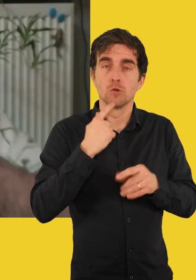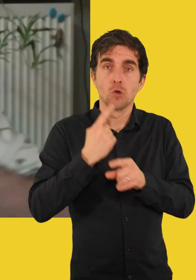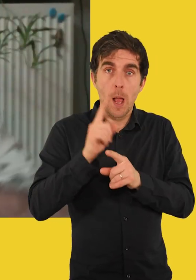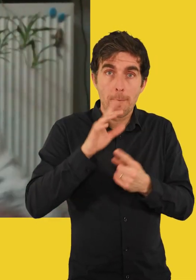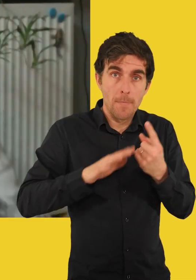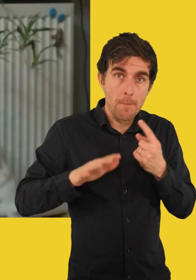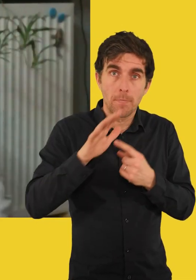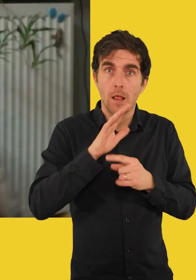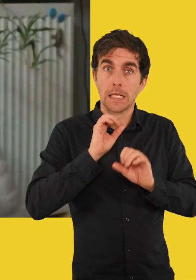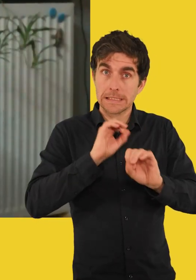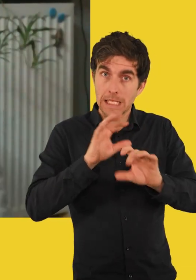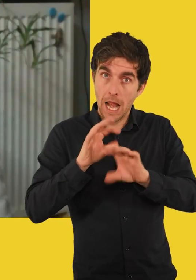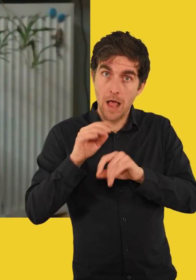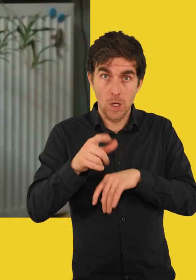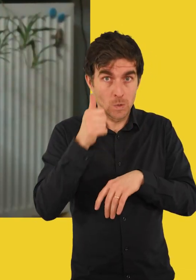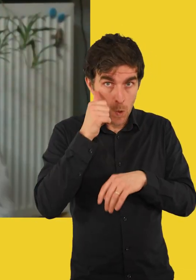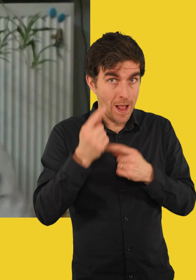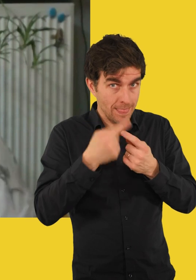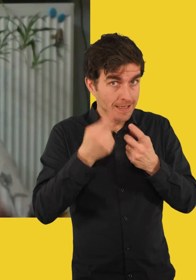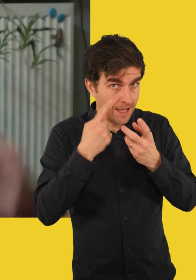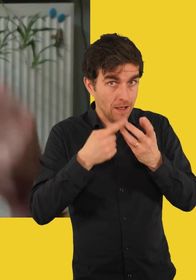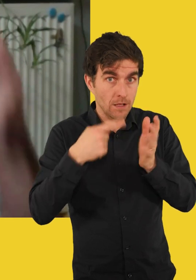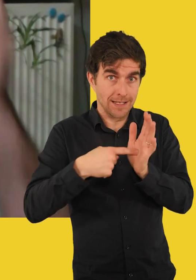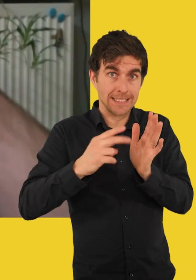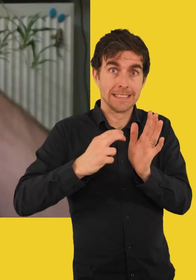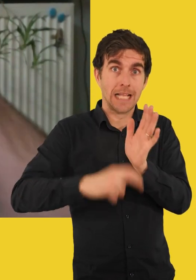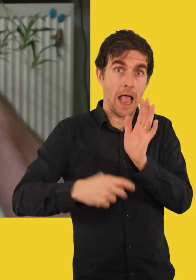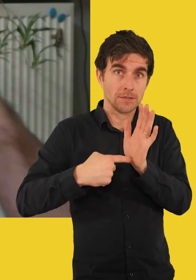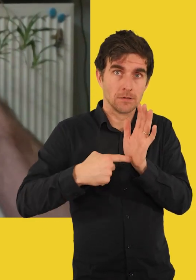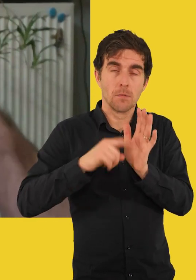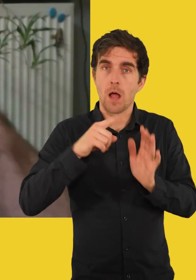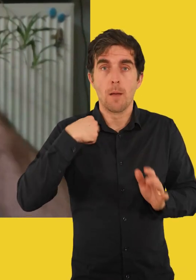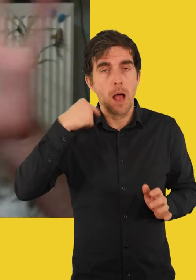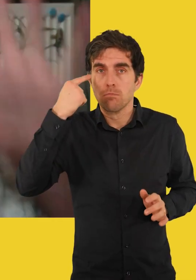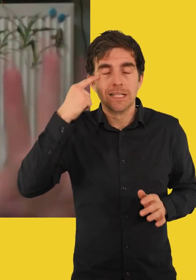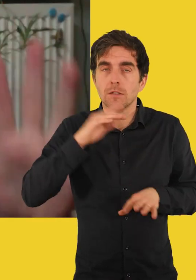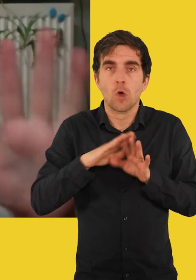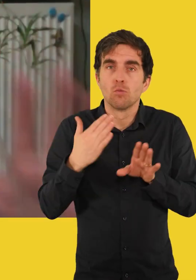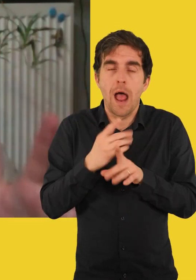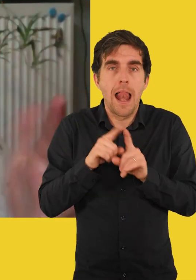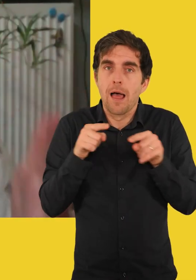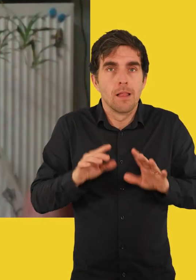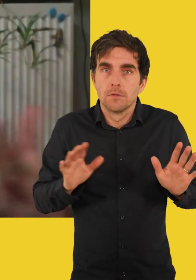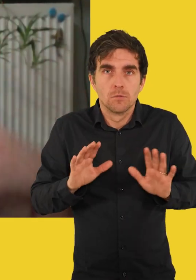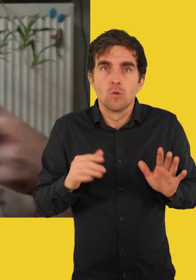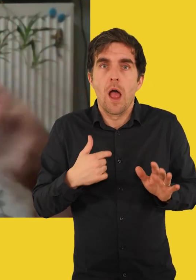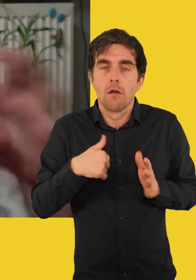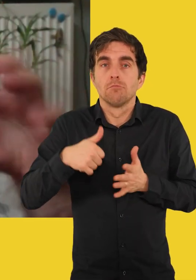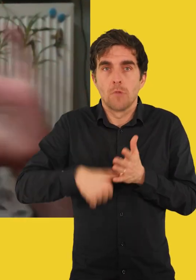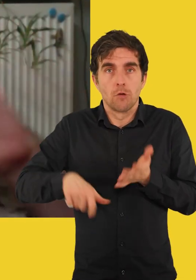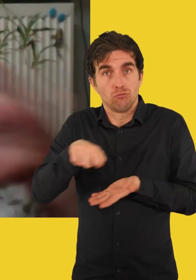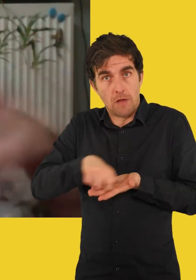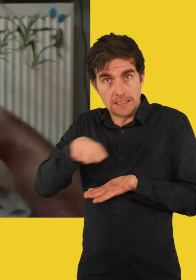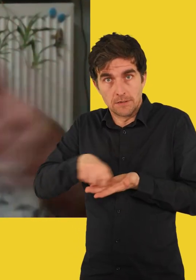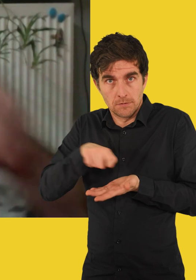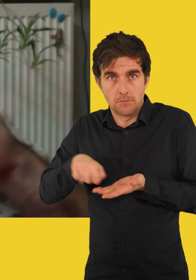in the street and telling them the arguments and sign this petition. But my brain doesn't work like that. And so I started